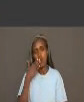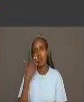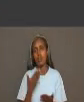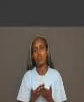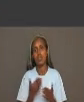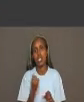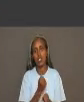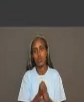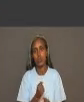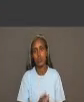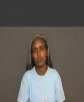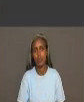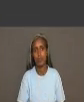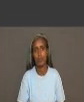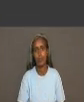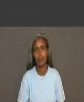great job.